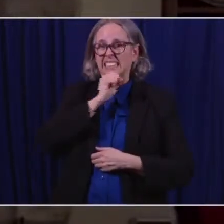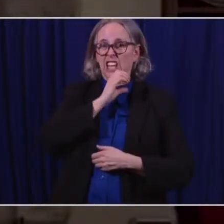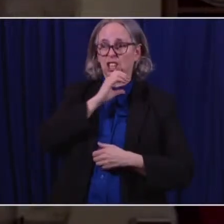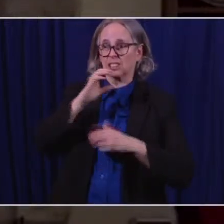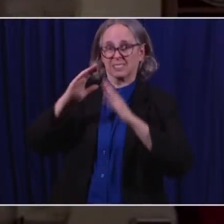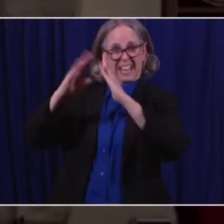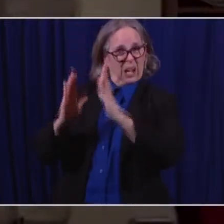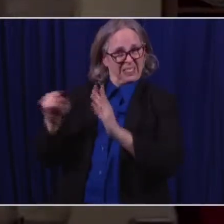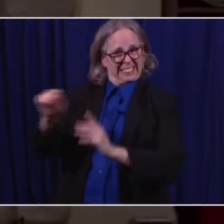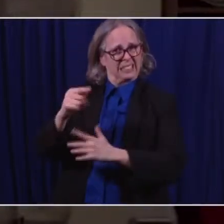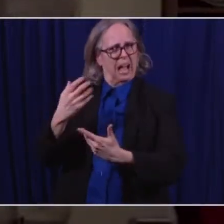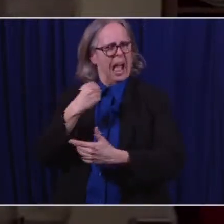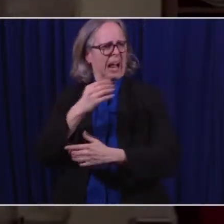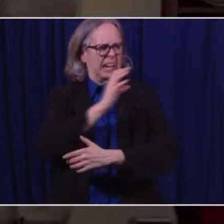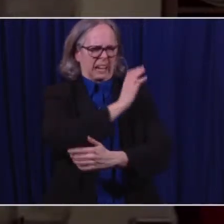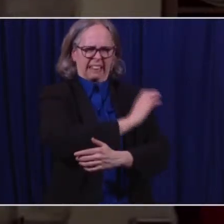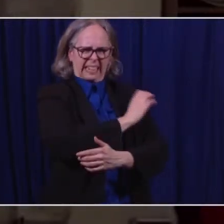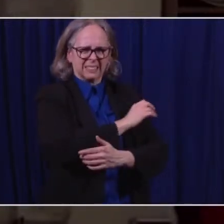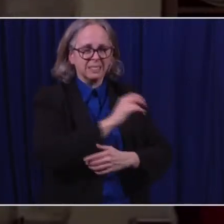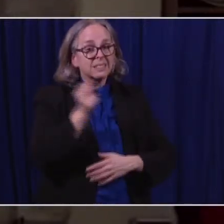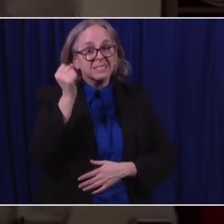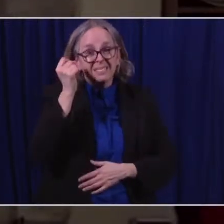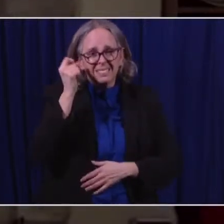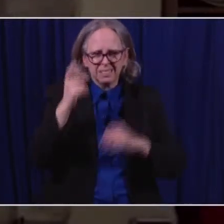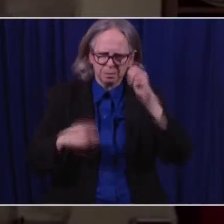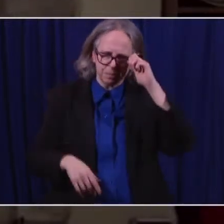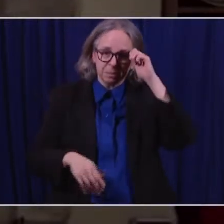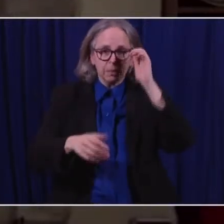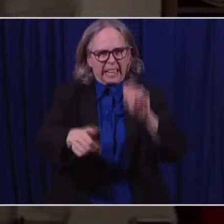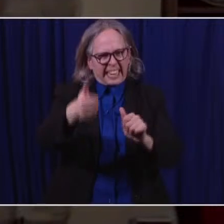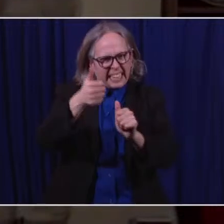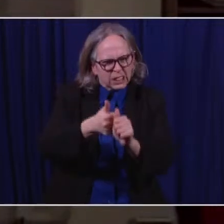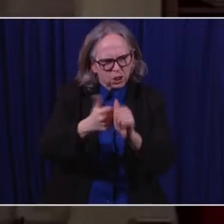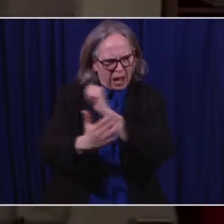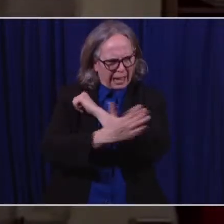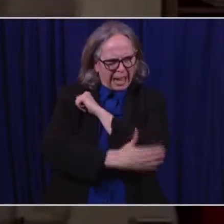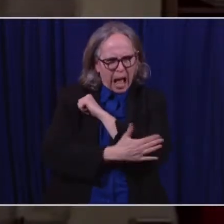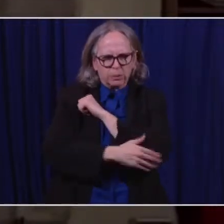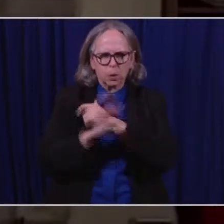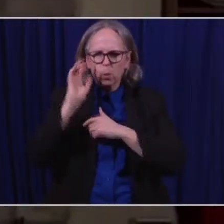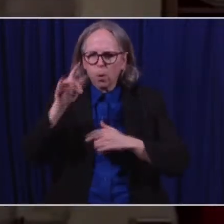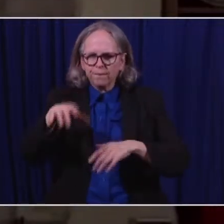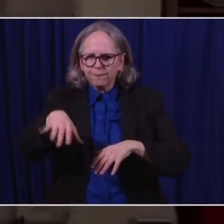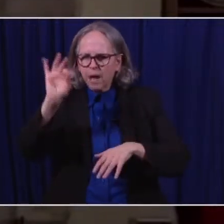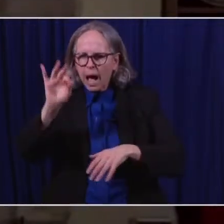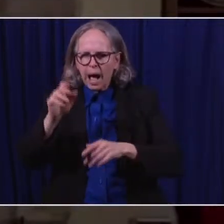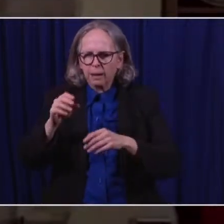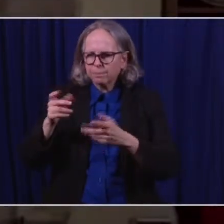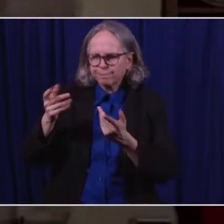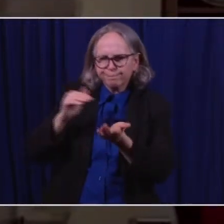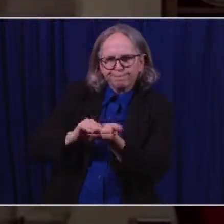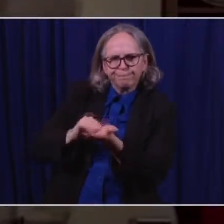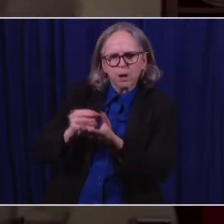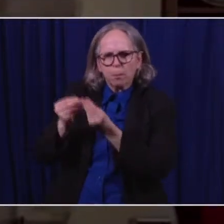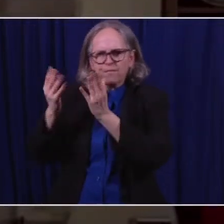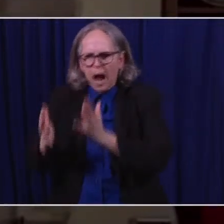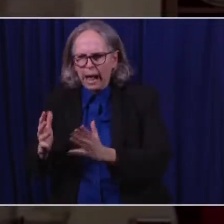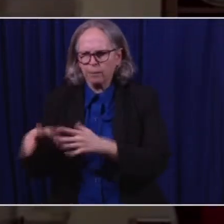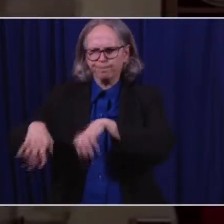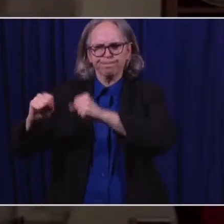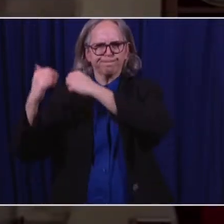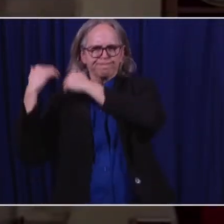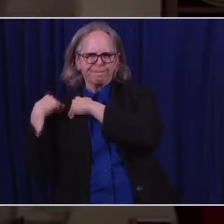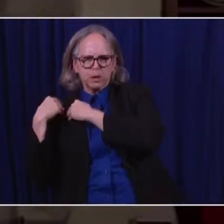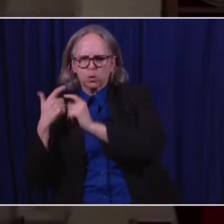vaccine to providers in every county in Ohio. So every Ohioan will have the opportunity to get vaccinated close to